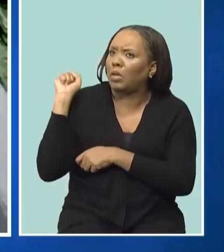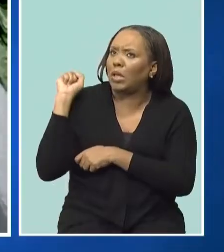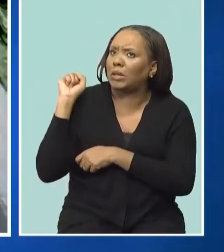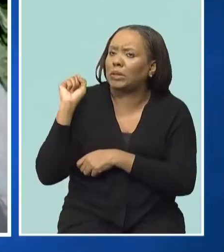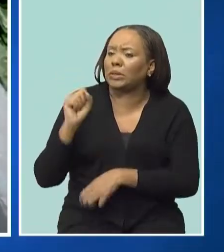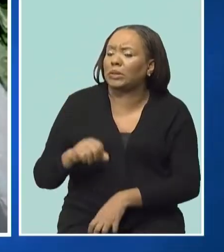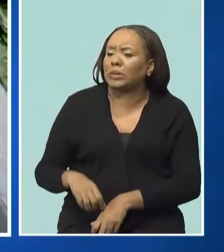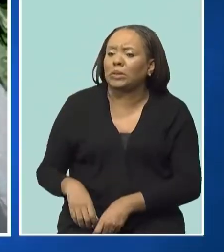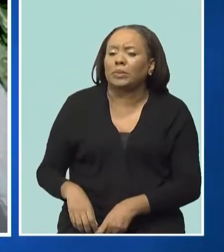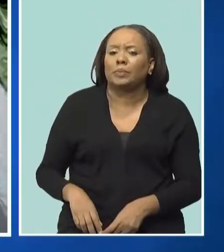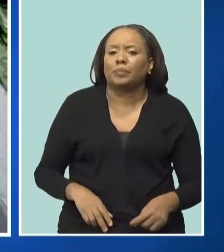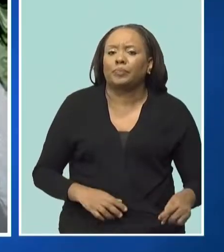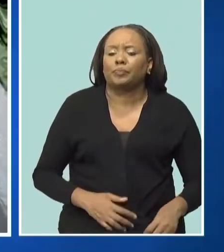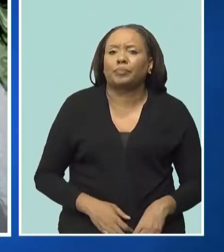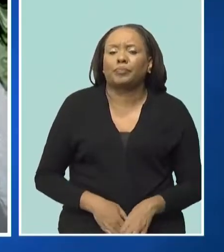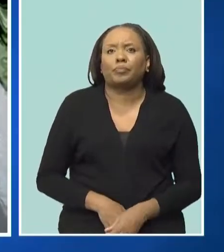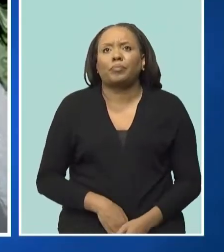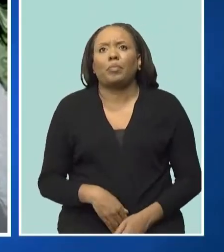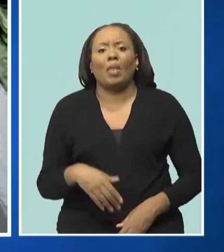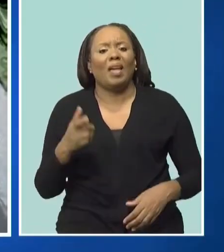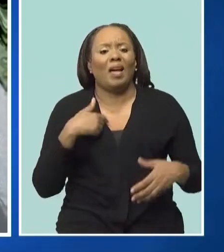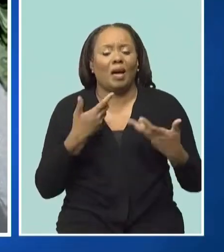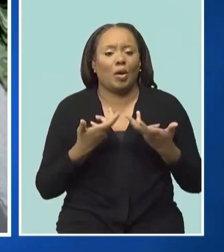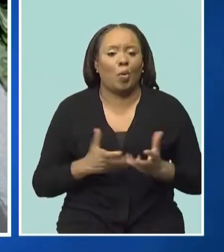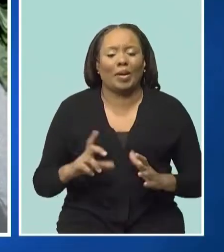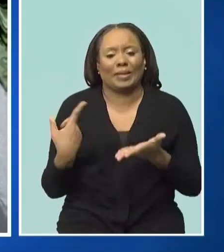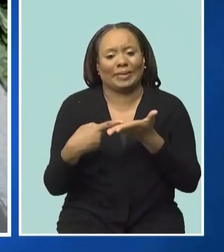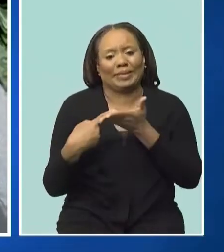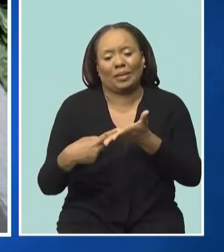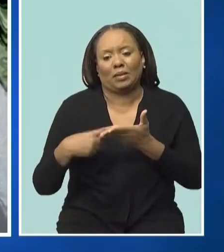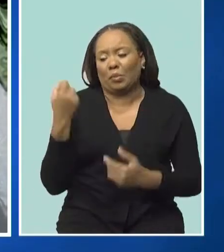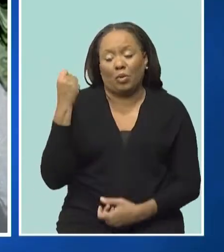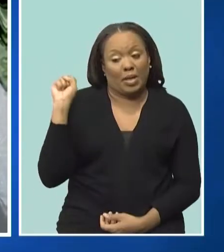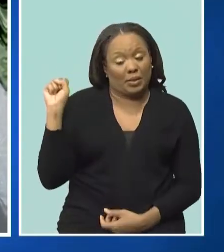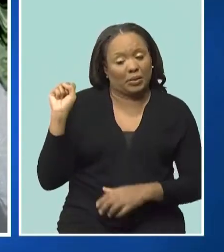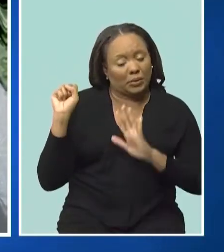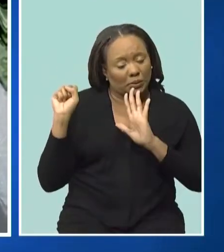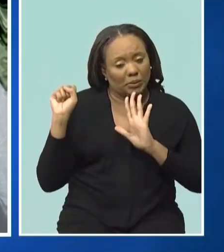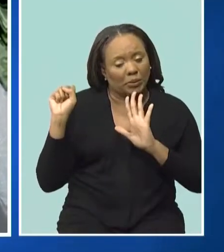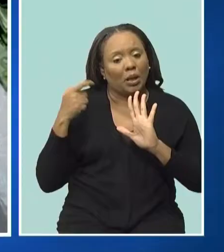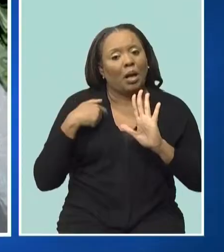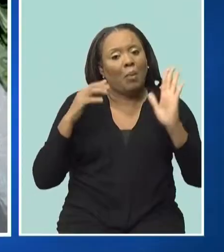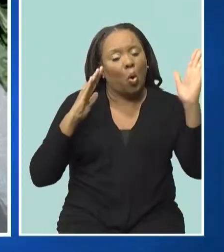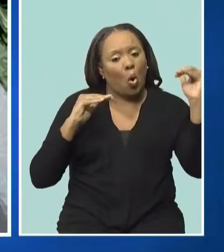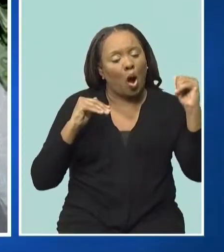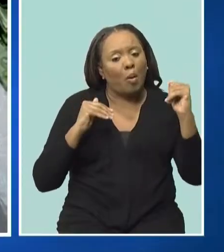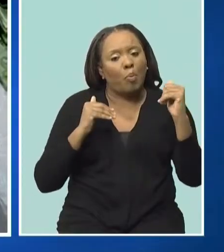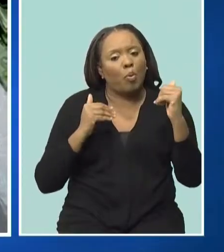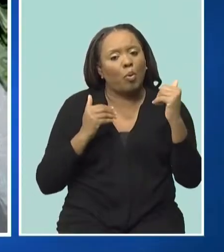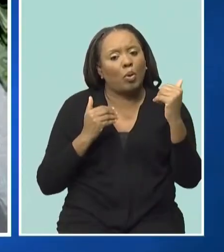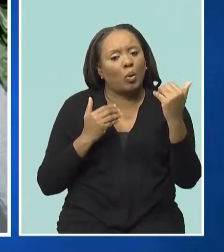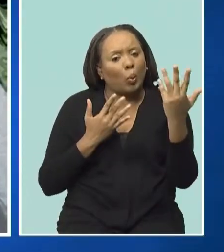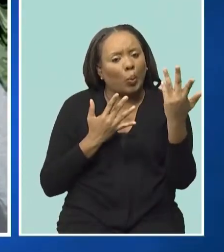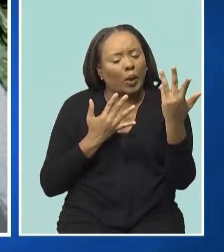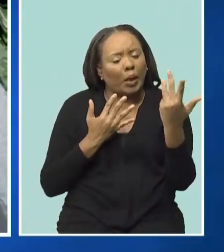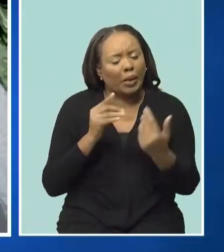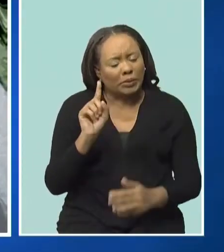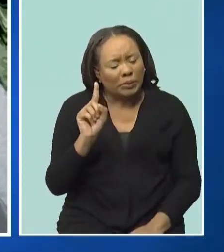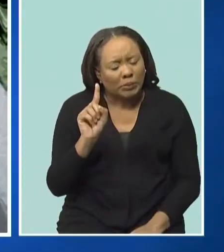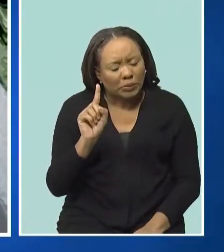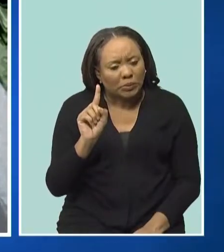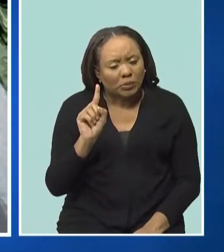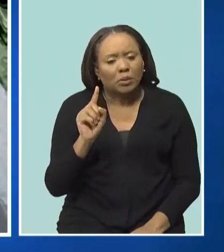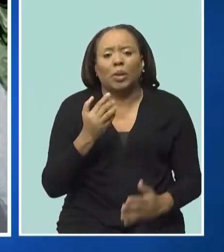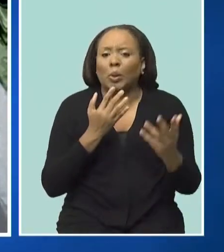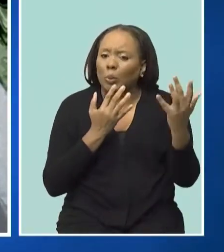Well, I don't even want to talk about protests as yet. I am saying I'm waiting till the Honorable Prime Minister of the Republic of